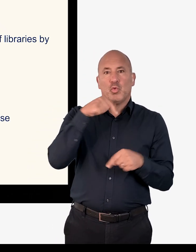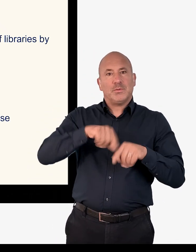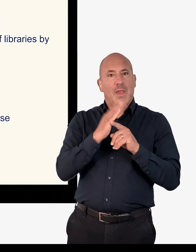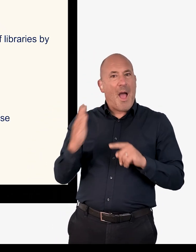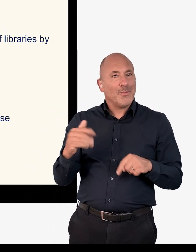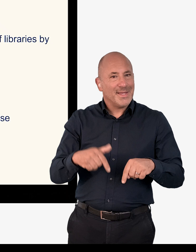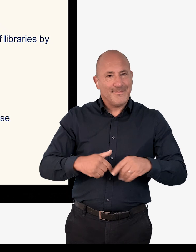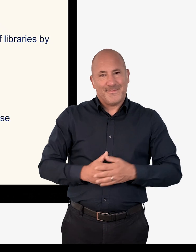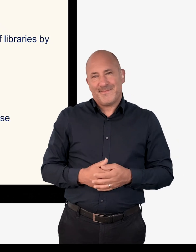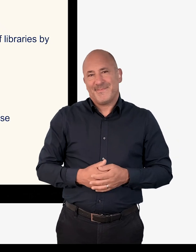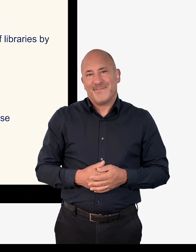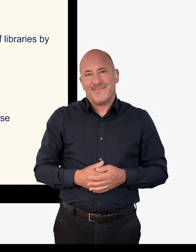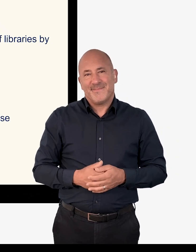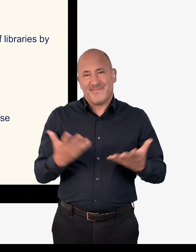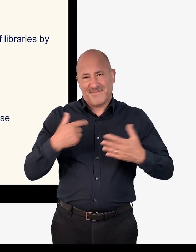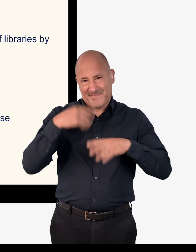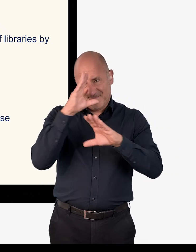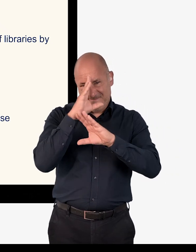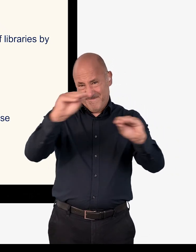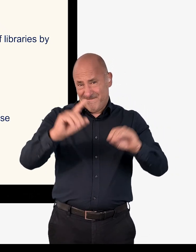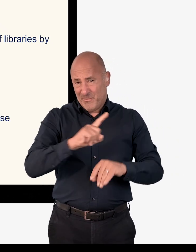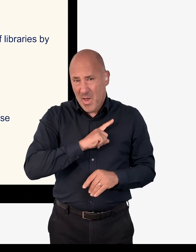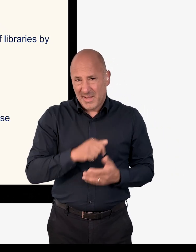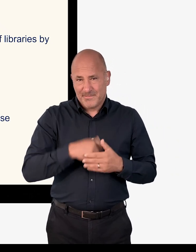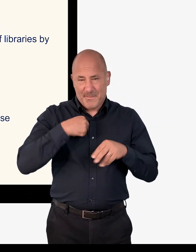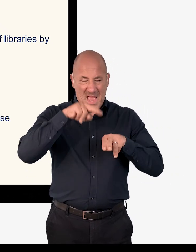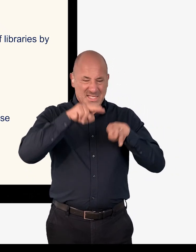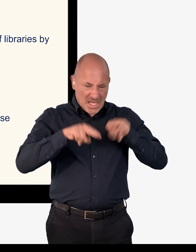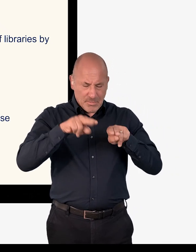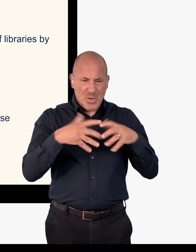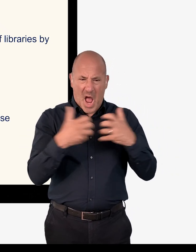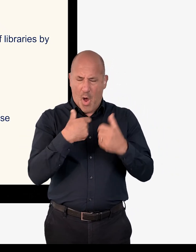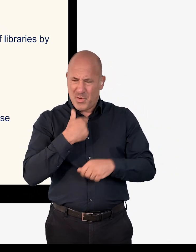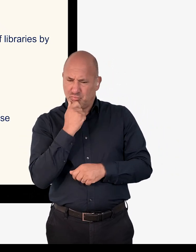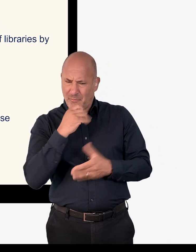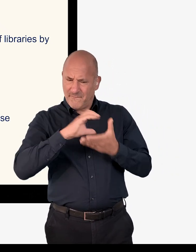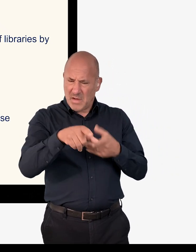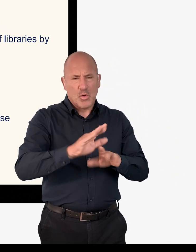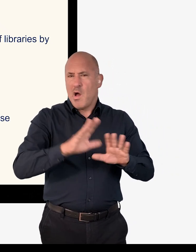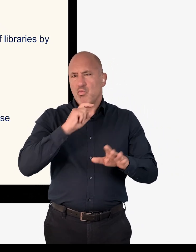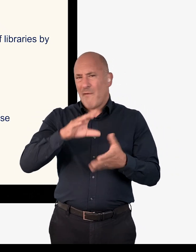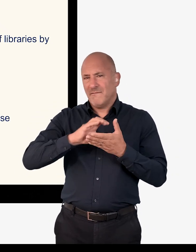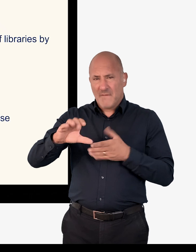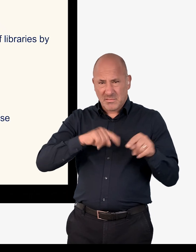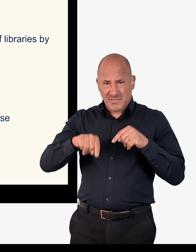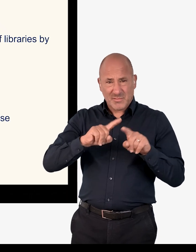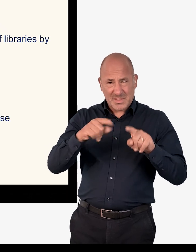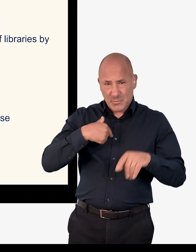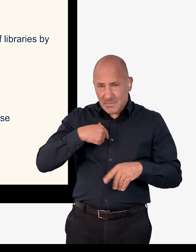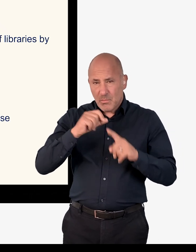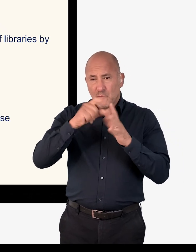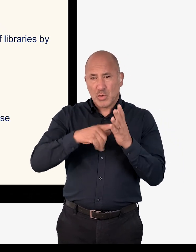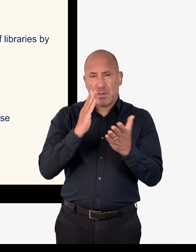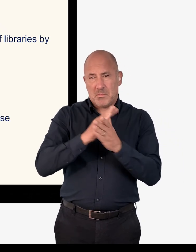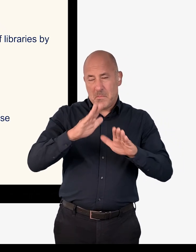use. The reason we're flagging these is that in assessment and decision making, we are looking for projects